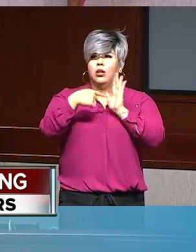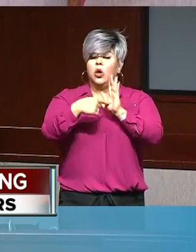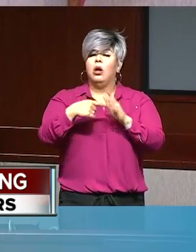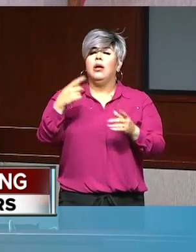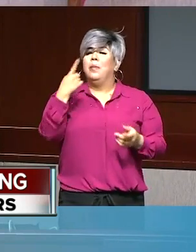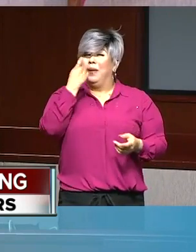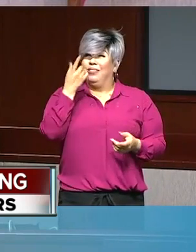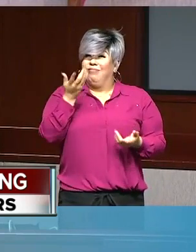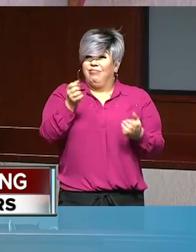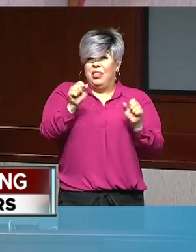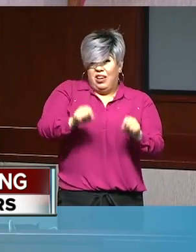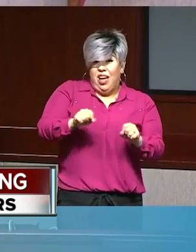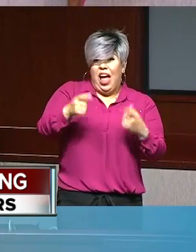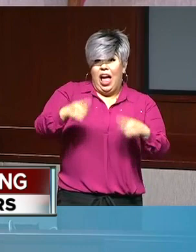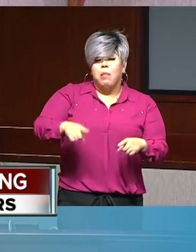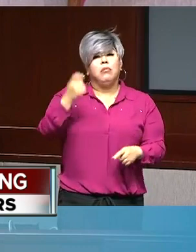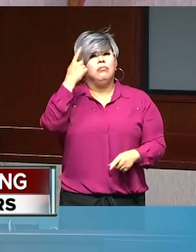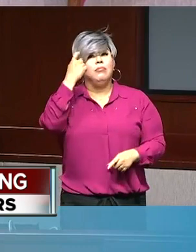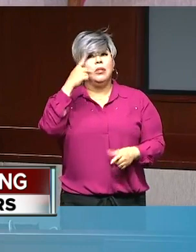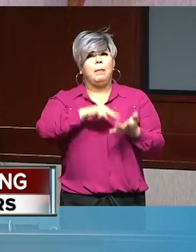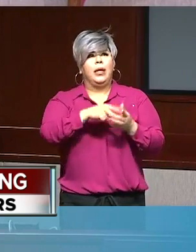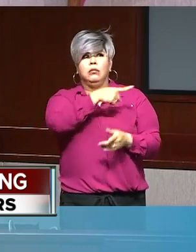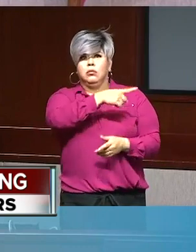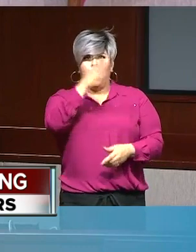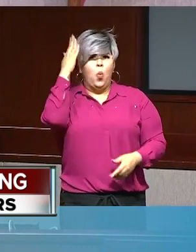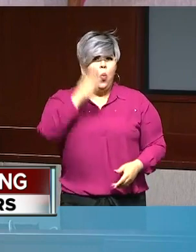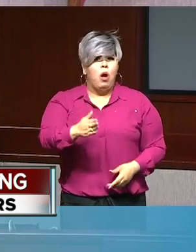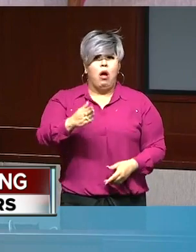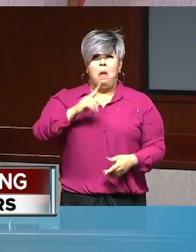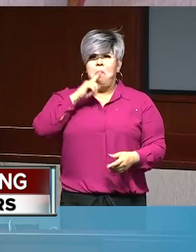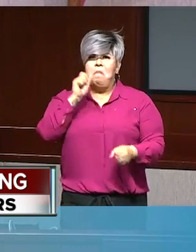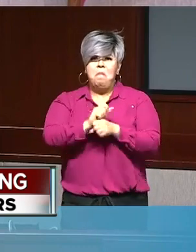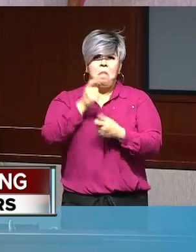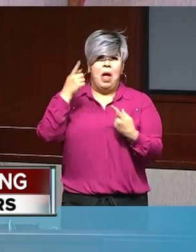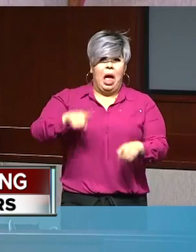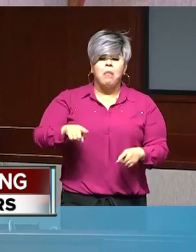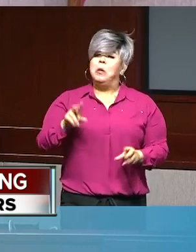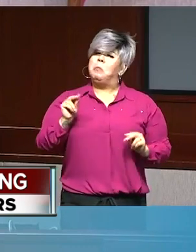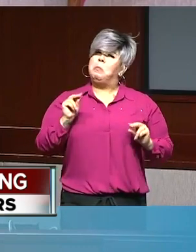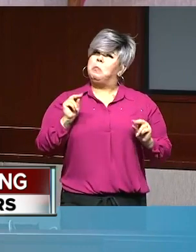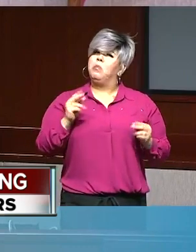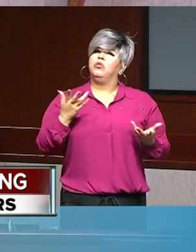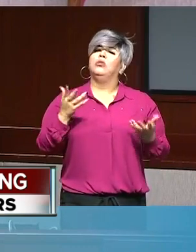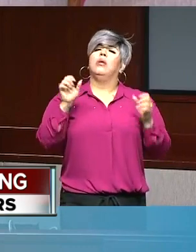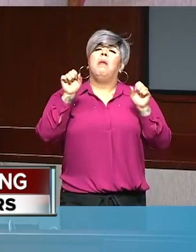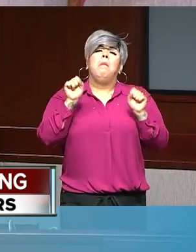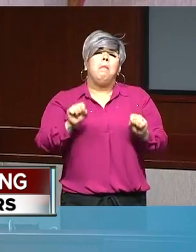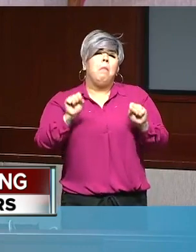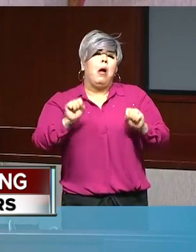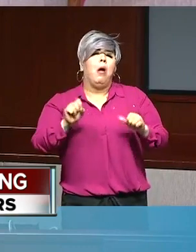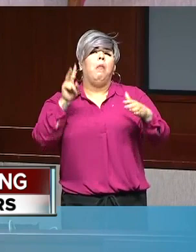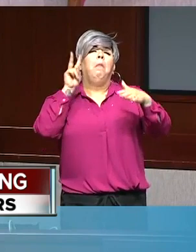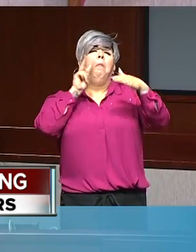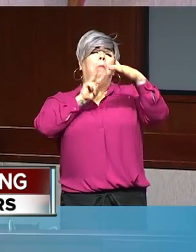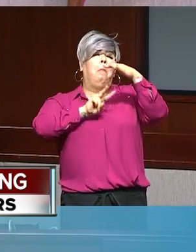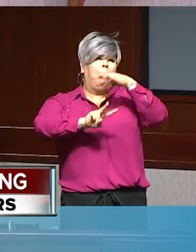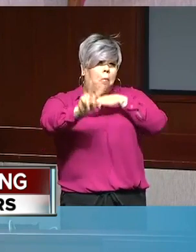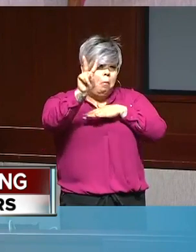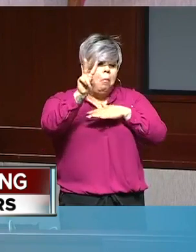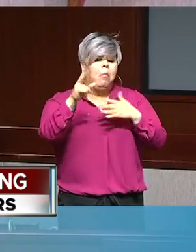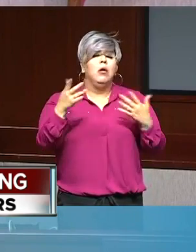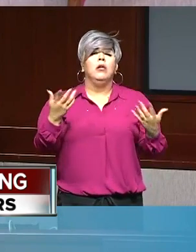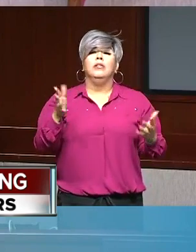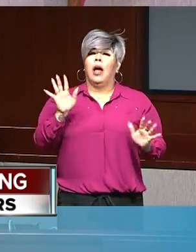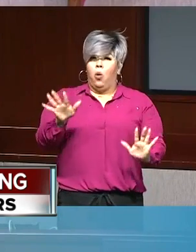it can be altered. This graph does not need to be followed. This is a proposed, it may happen, and I'll